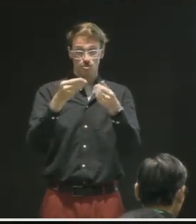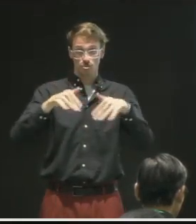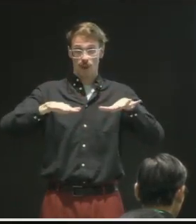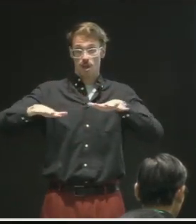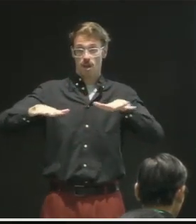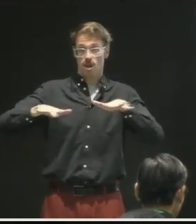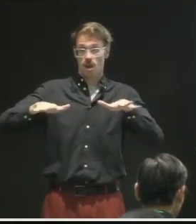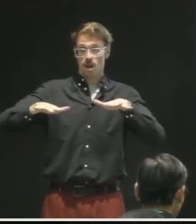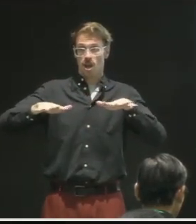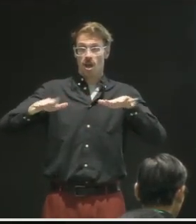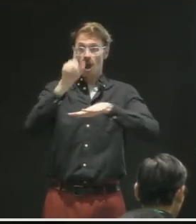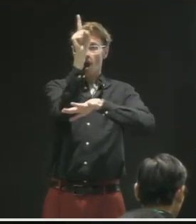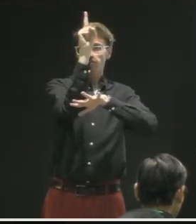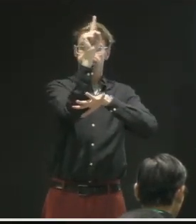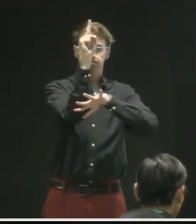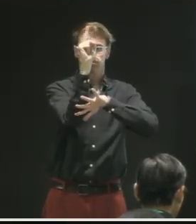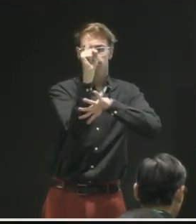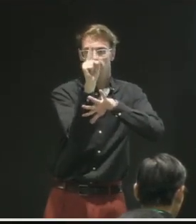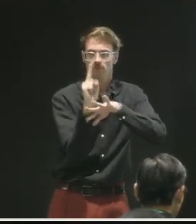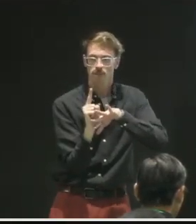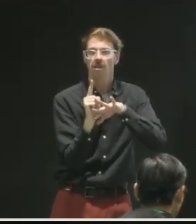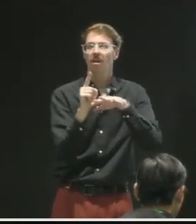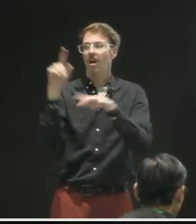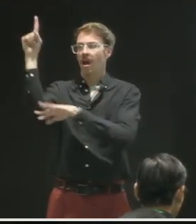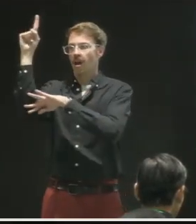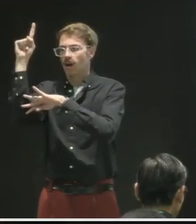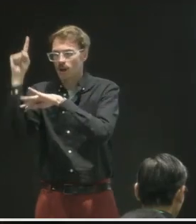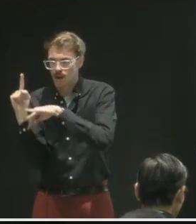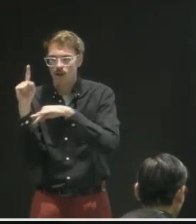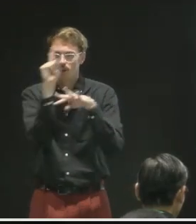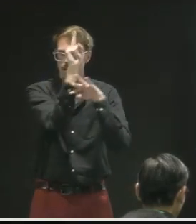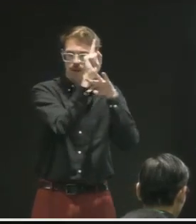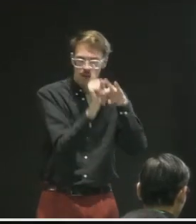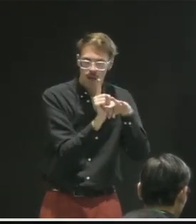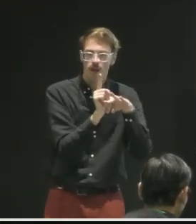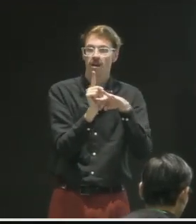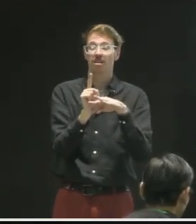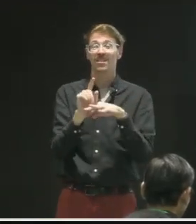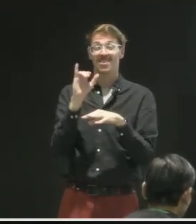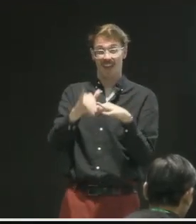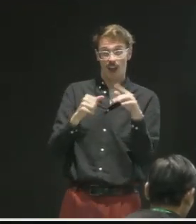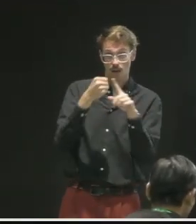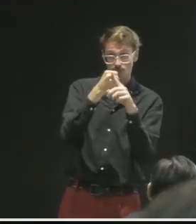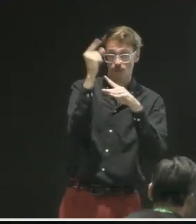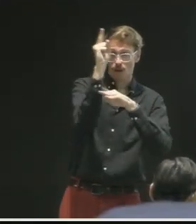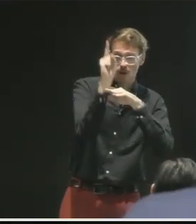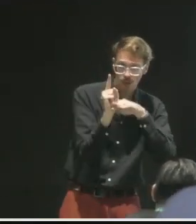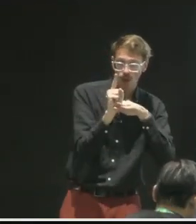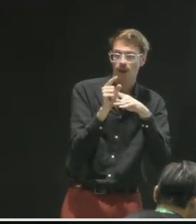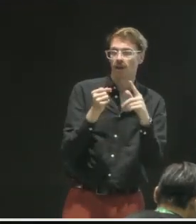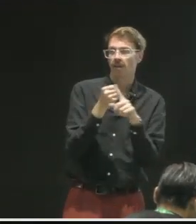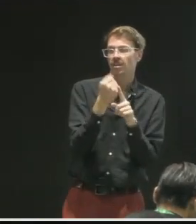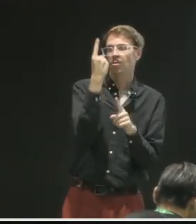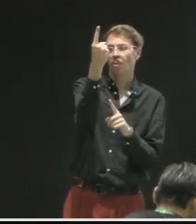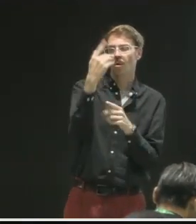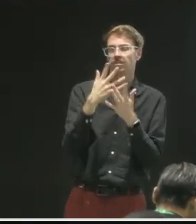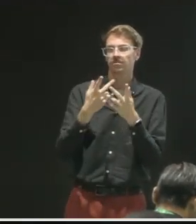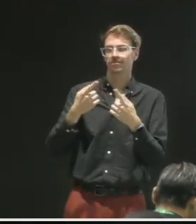two big district, sub-district over my city. One of sub-district that's